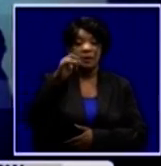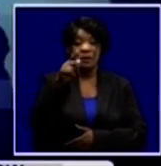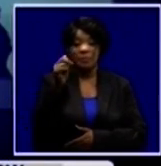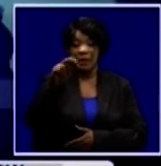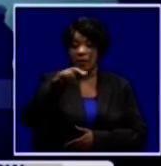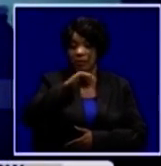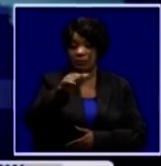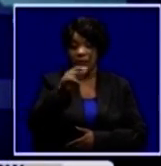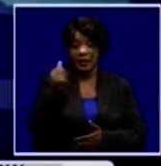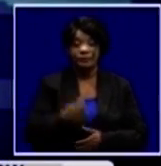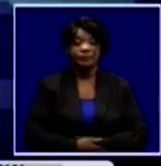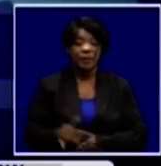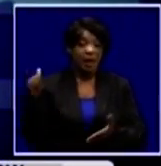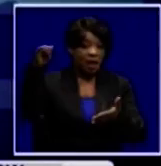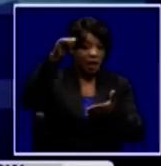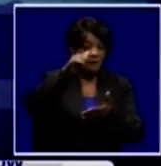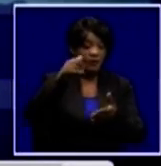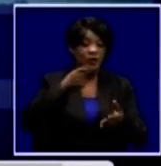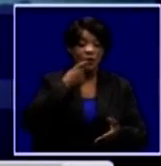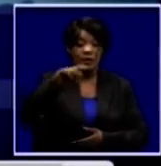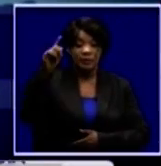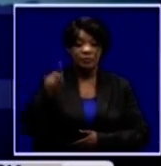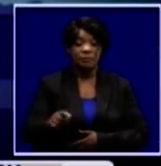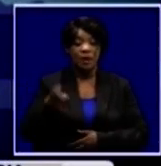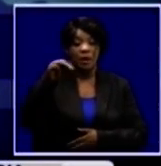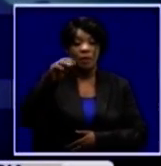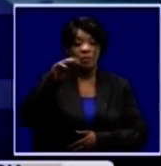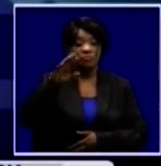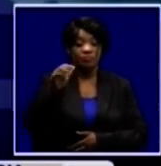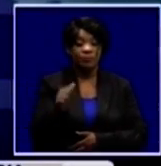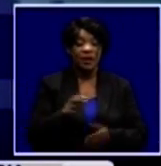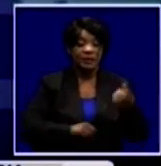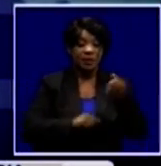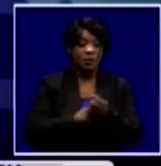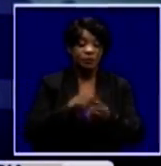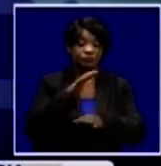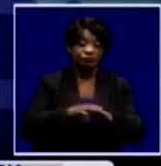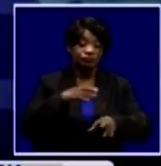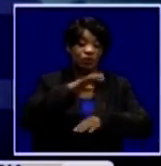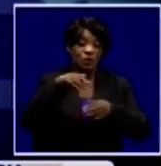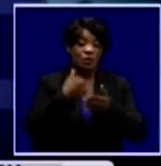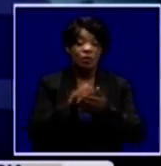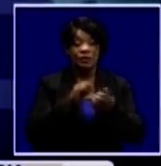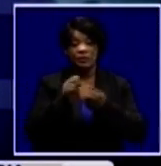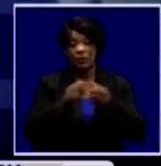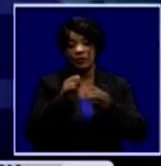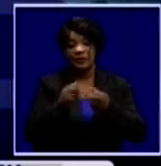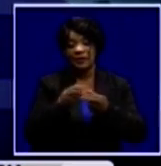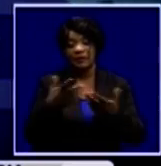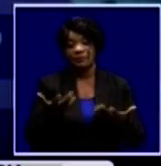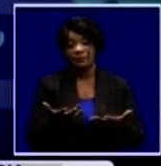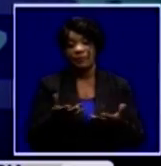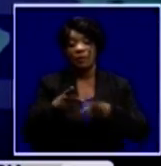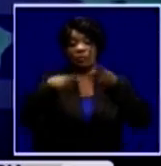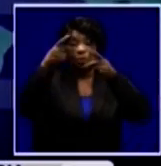Zambia Air Force Commander Lieutenant General David Moma has called for support and promotion of all sports disciplines.